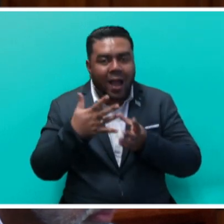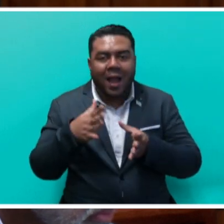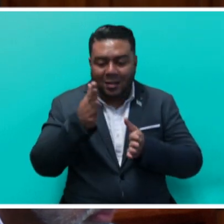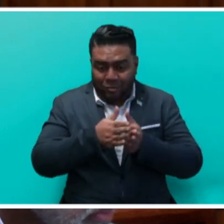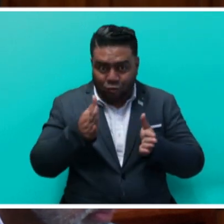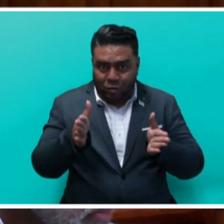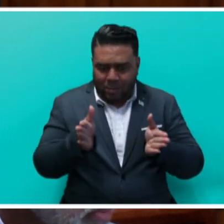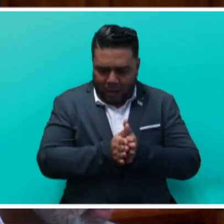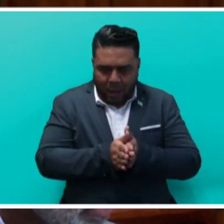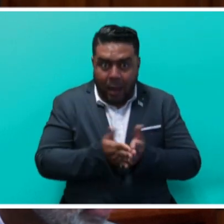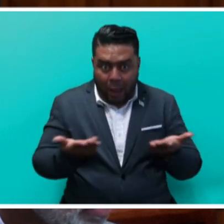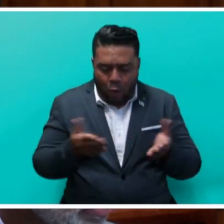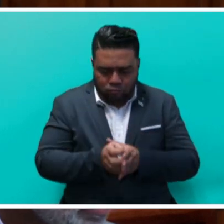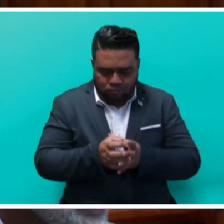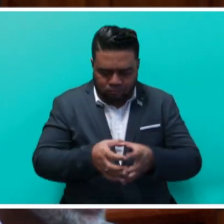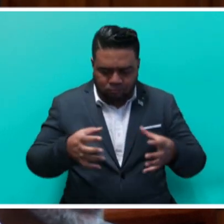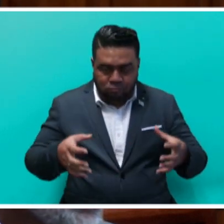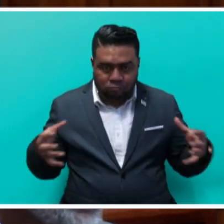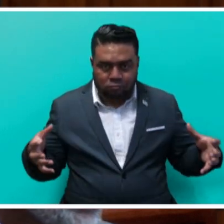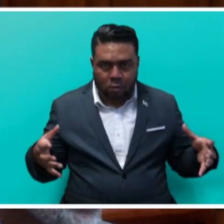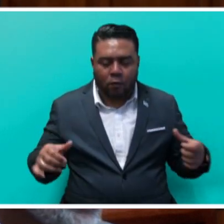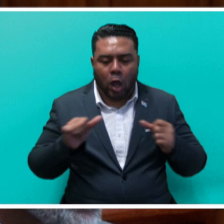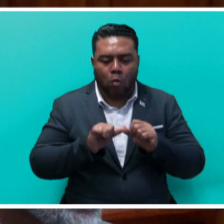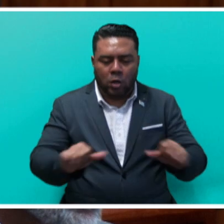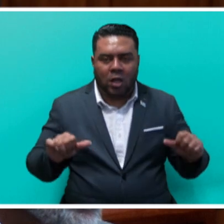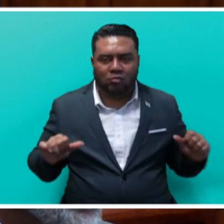expanded into other agricultural commodities.